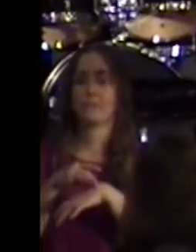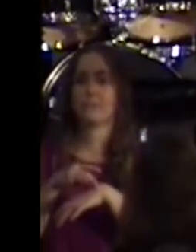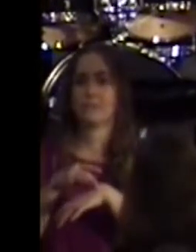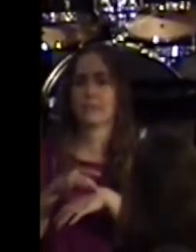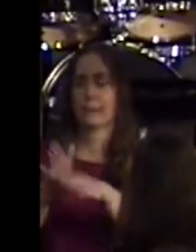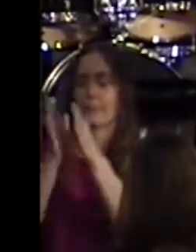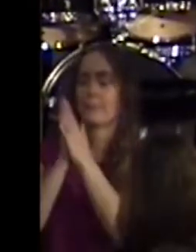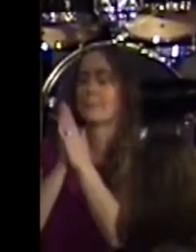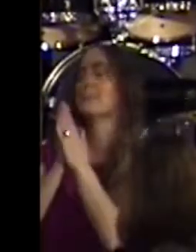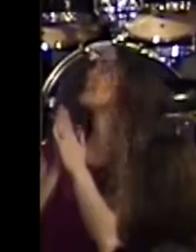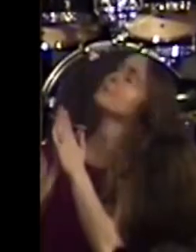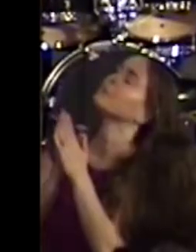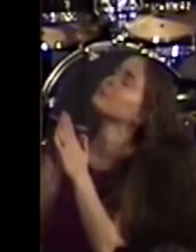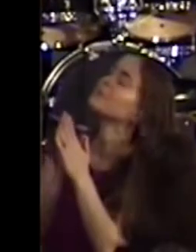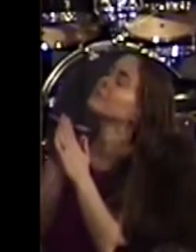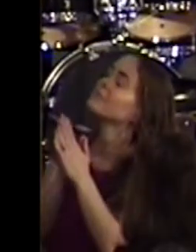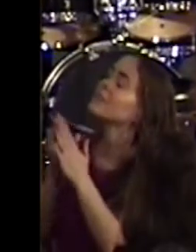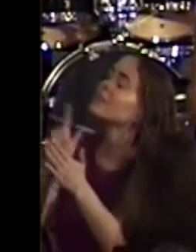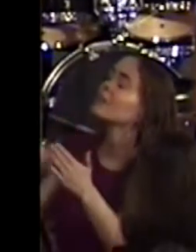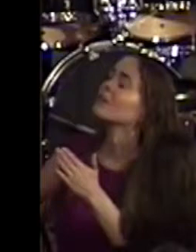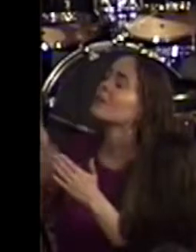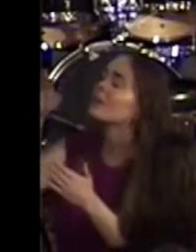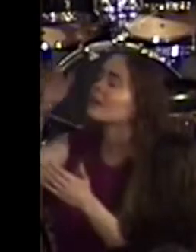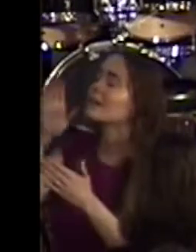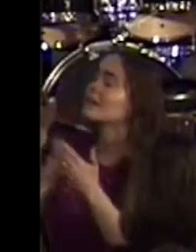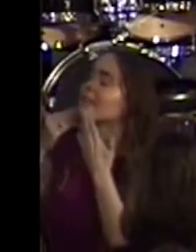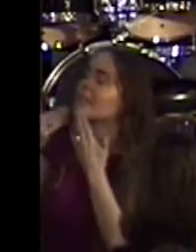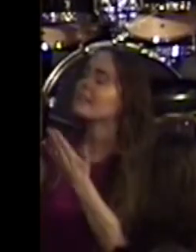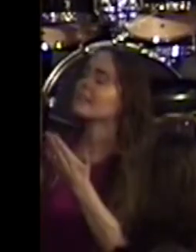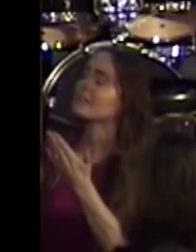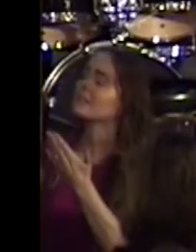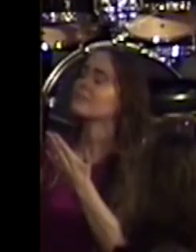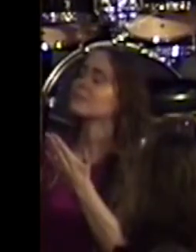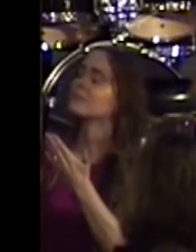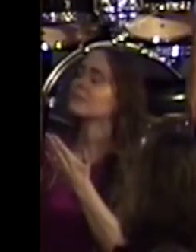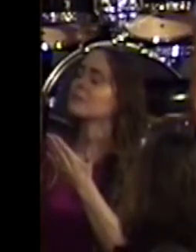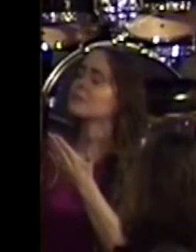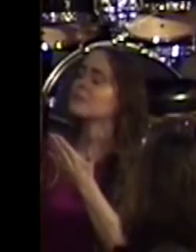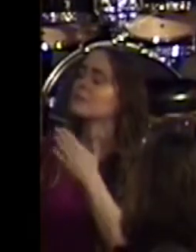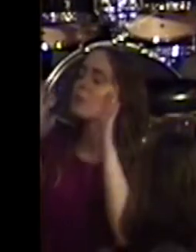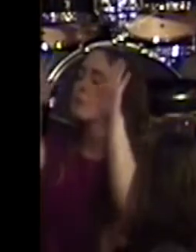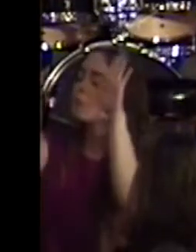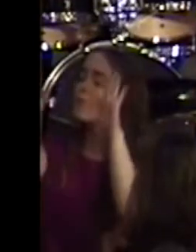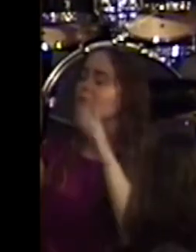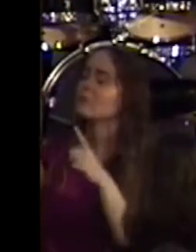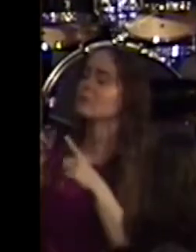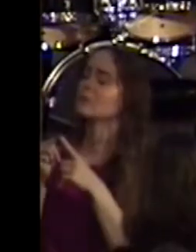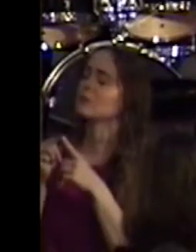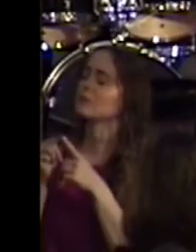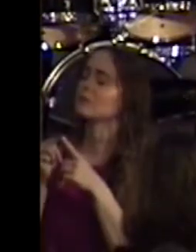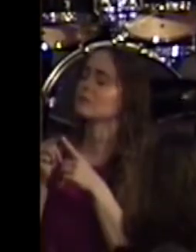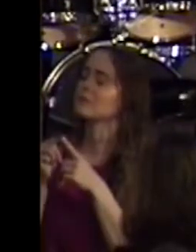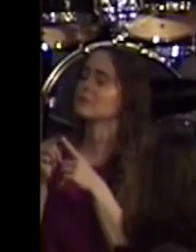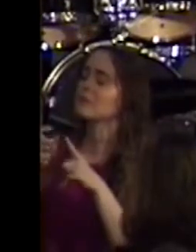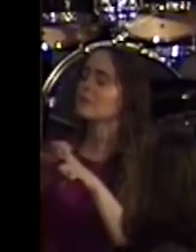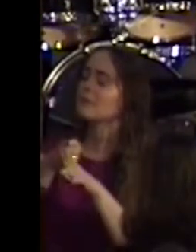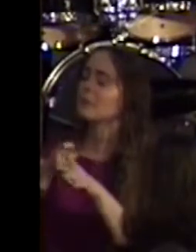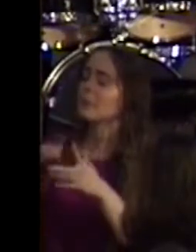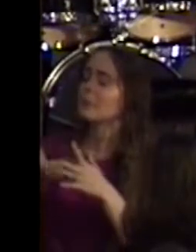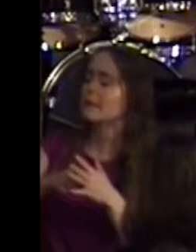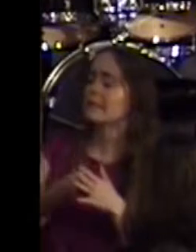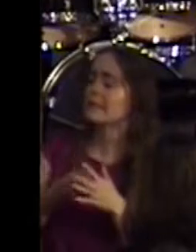Let's pray. Lord God, thank you for your wonderful words. Lord, from beginning to